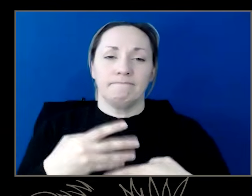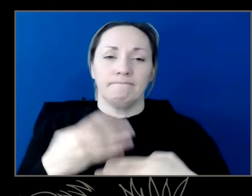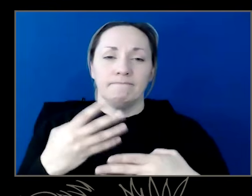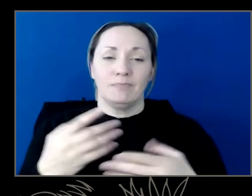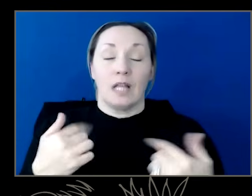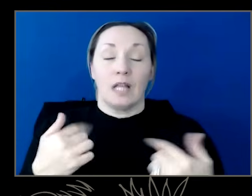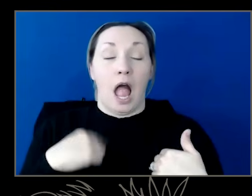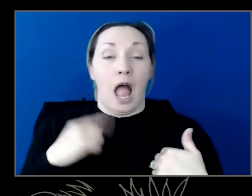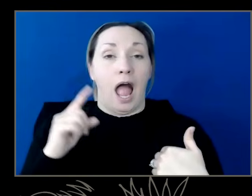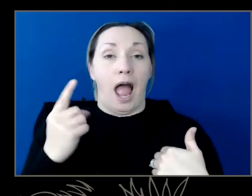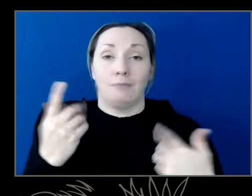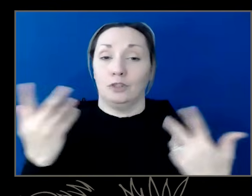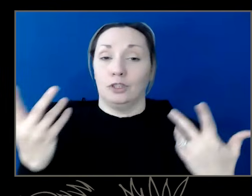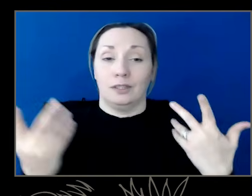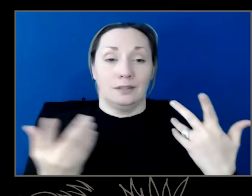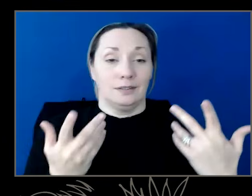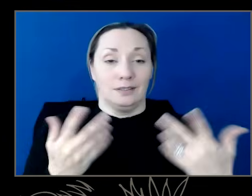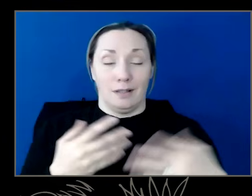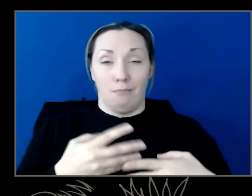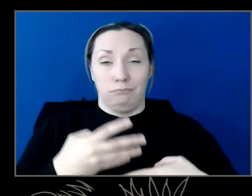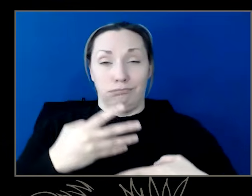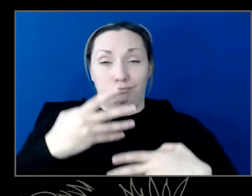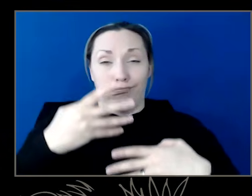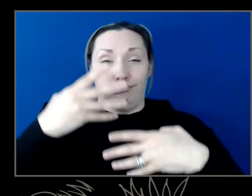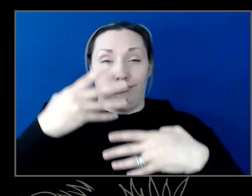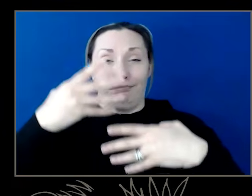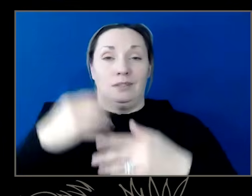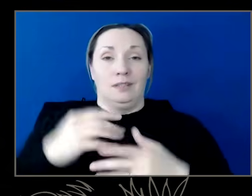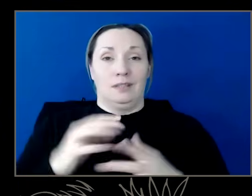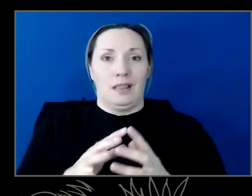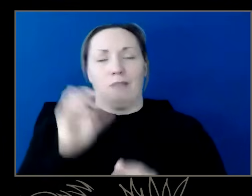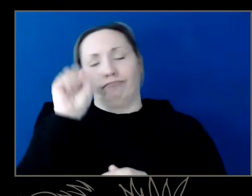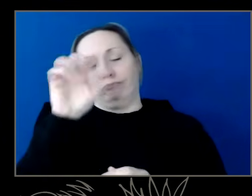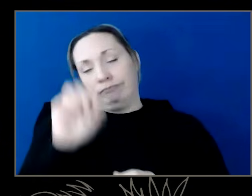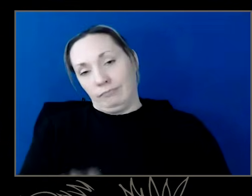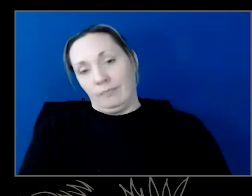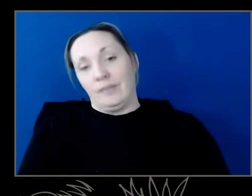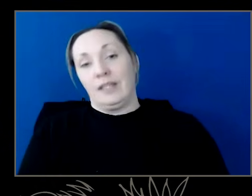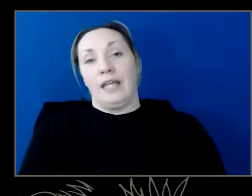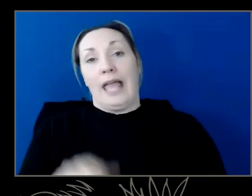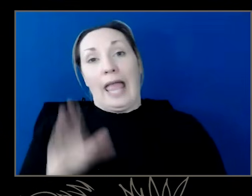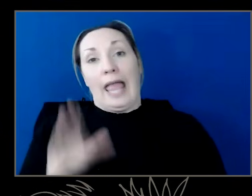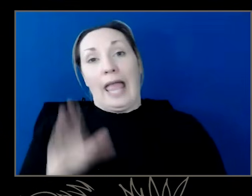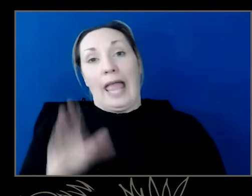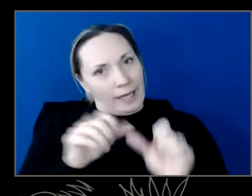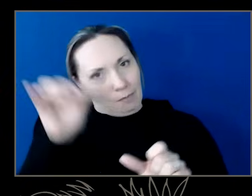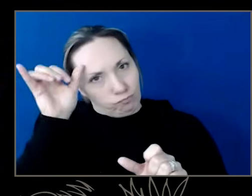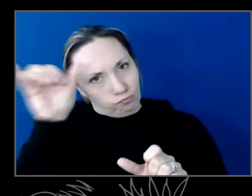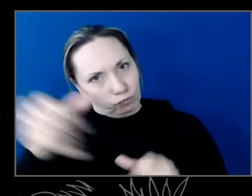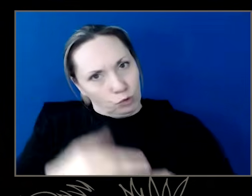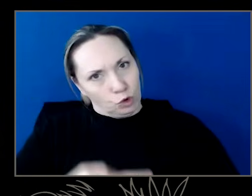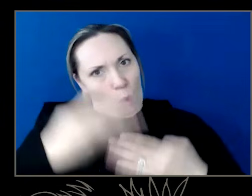I'm just throwing a whole bunch of garbage at it. It'll keep scrolling.